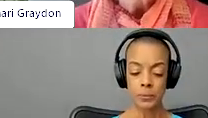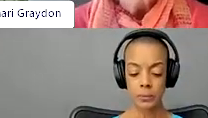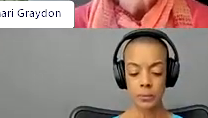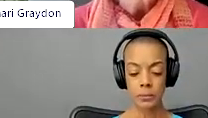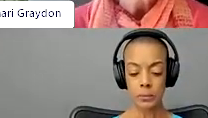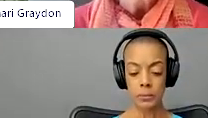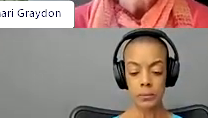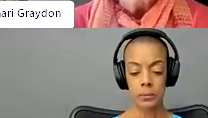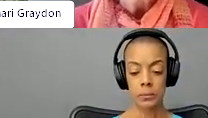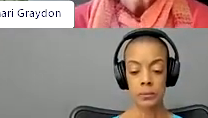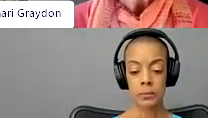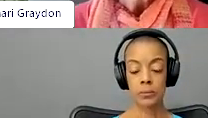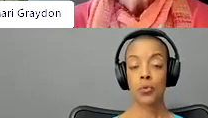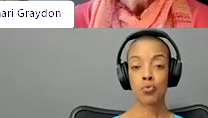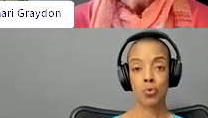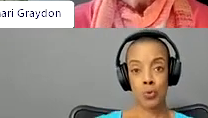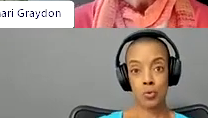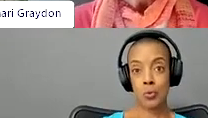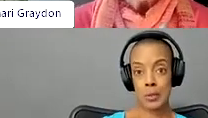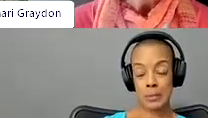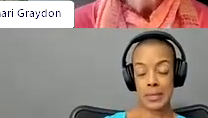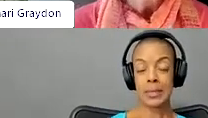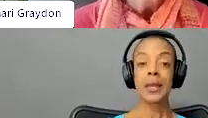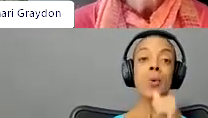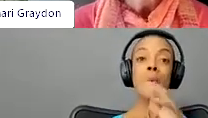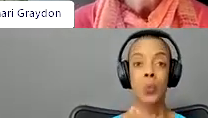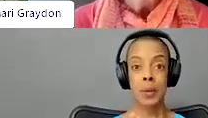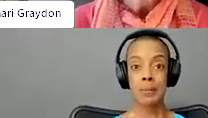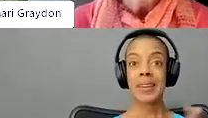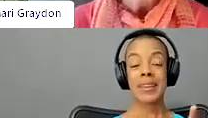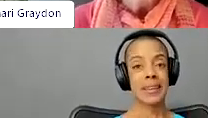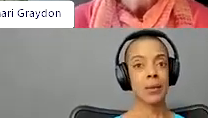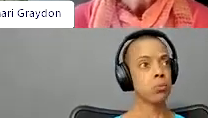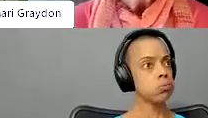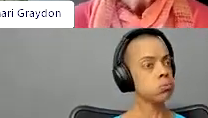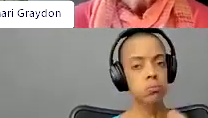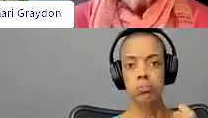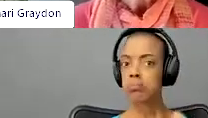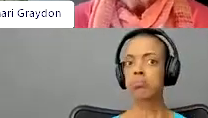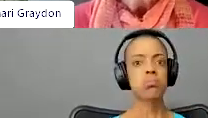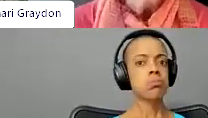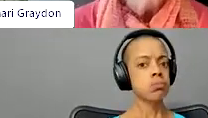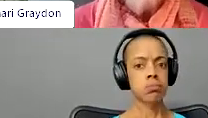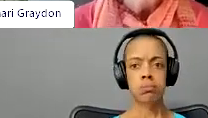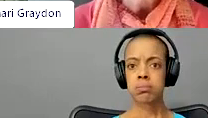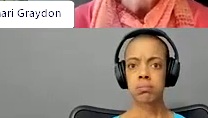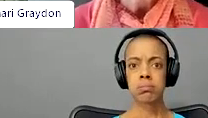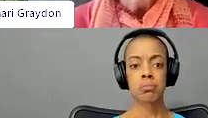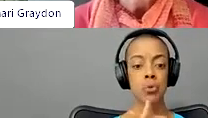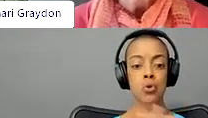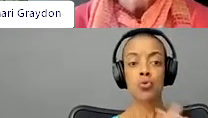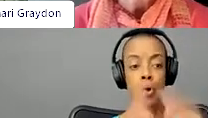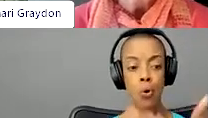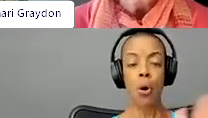mentioned in introducing me, women are disproportionately affected by being targeted on